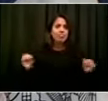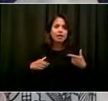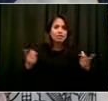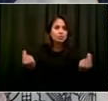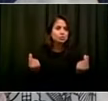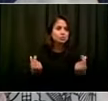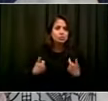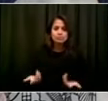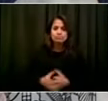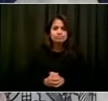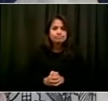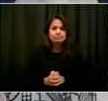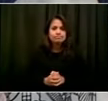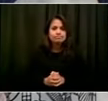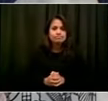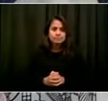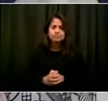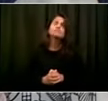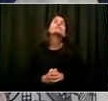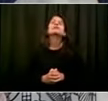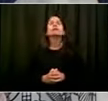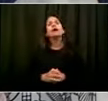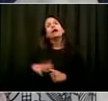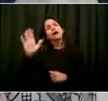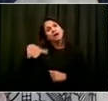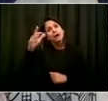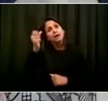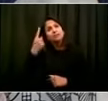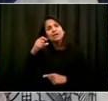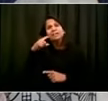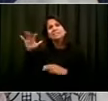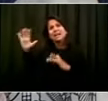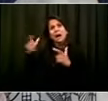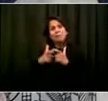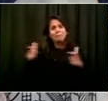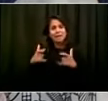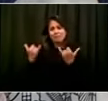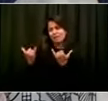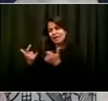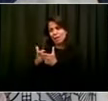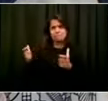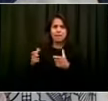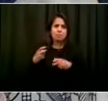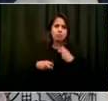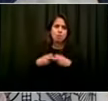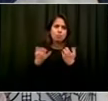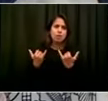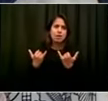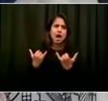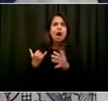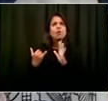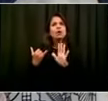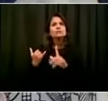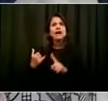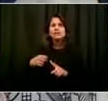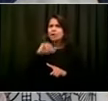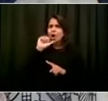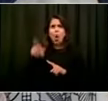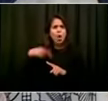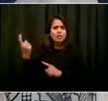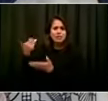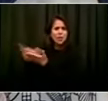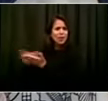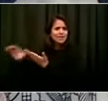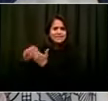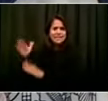and Queens. It's a problem in Nassau County, in Rockland County, in Orange County. This is becoming a bigger problem for the